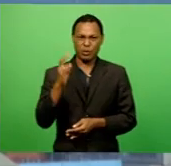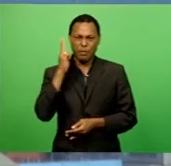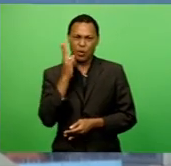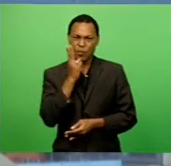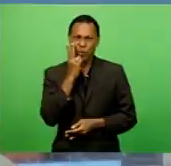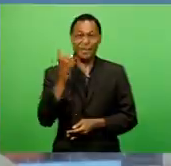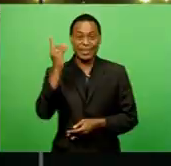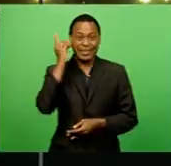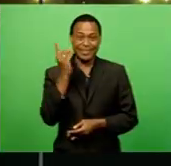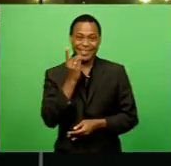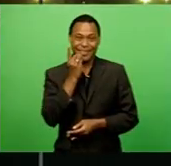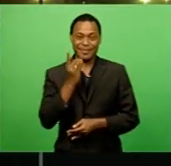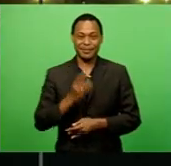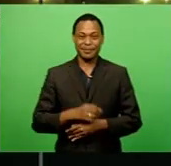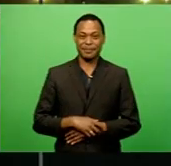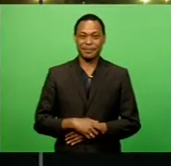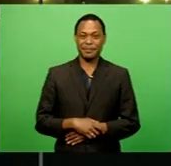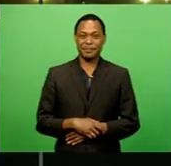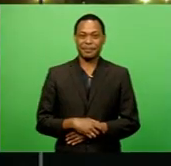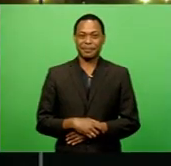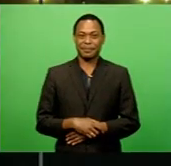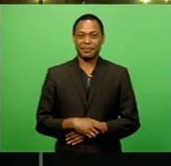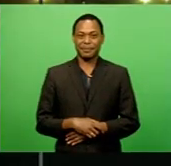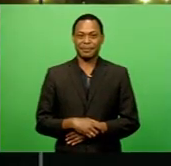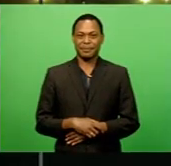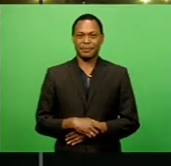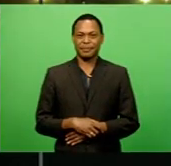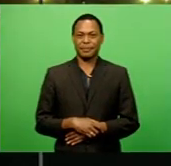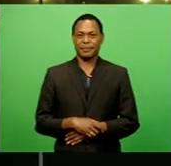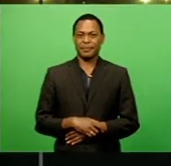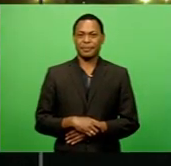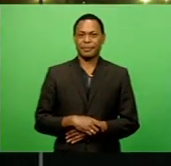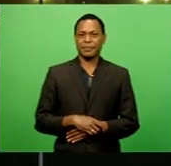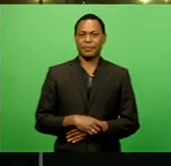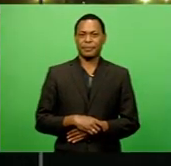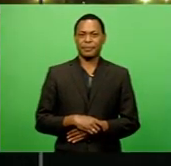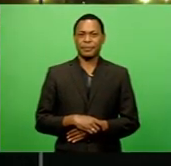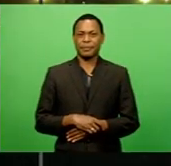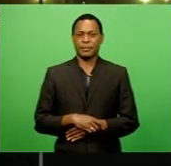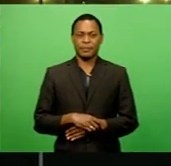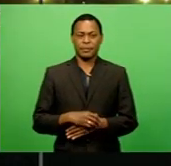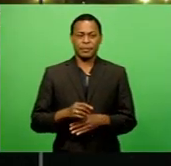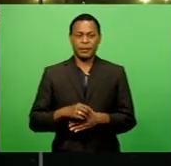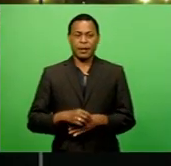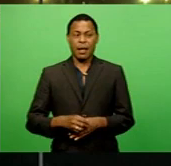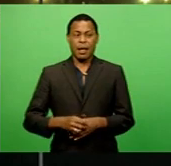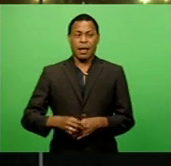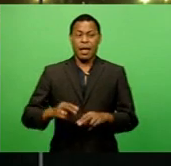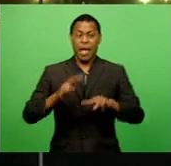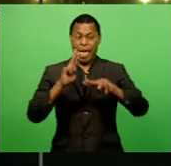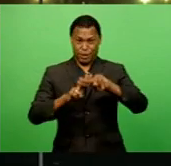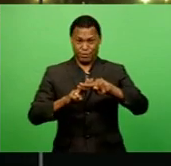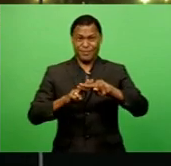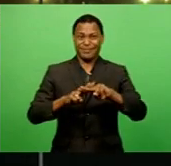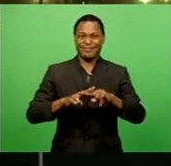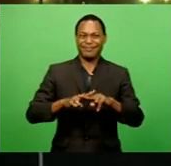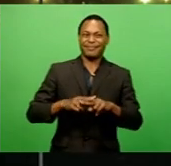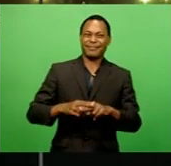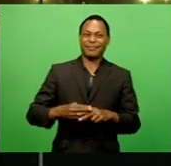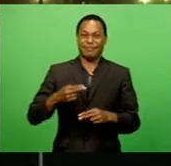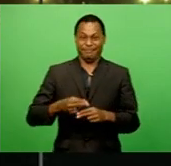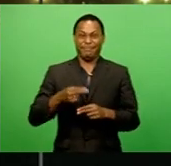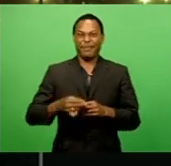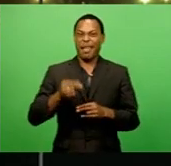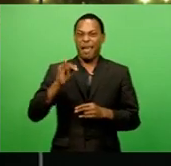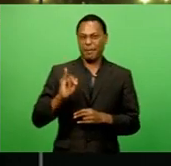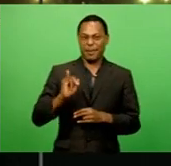platforms. The hashtag #IPlanted50 initiative by the Agriculture Ministry has been commended